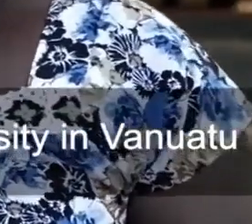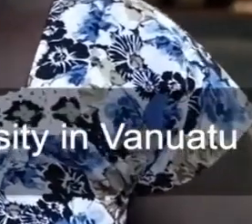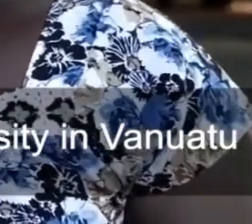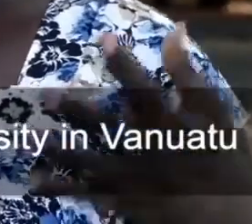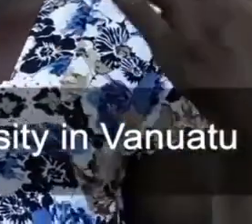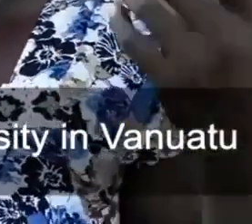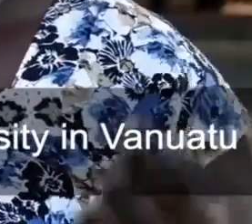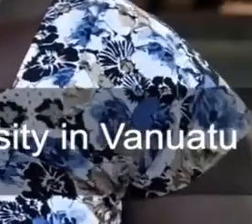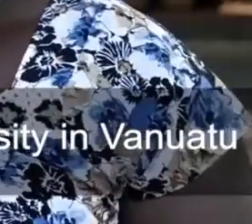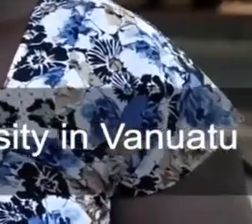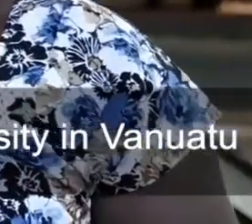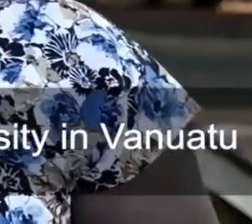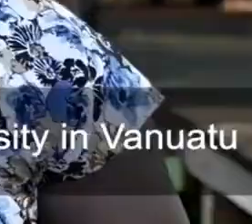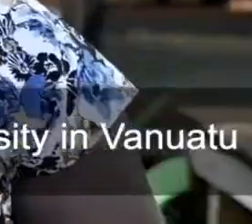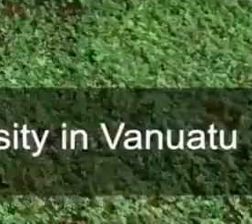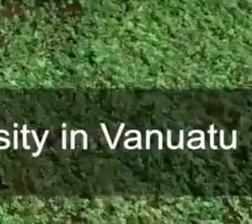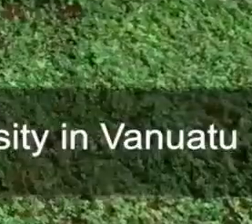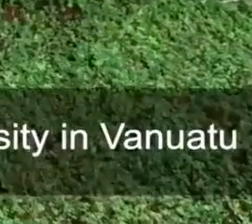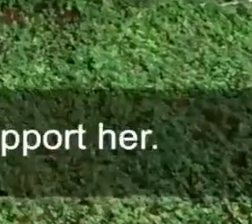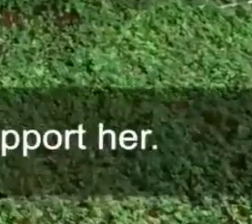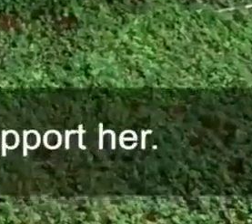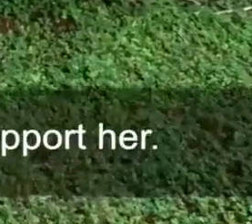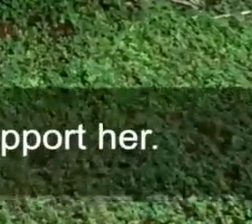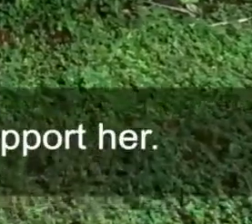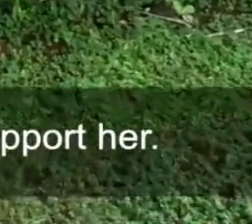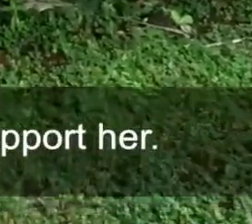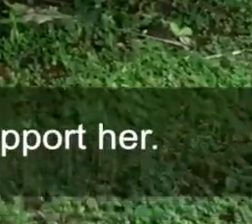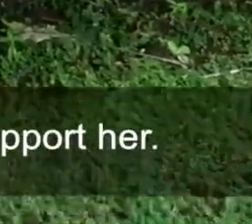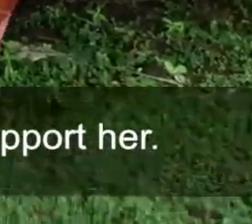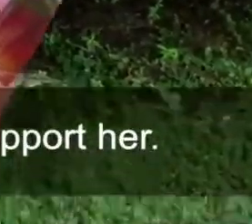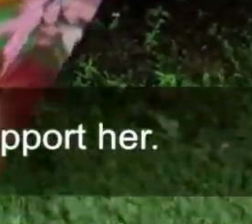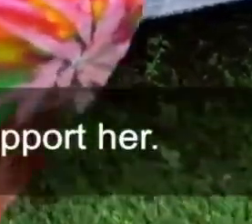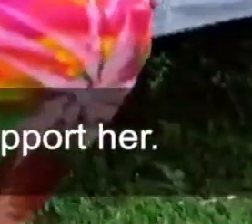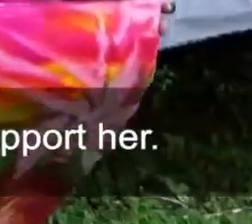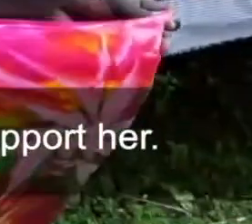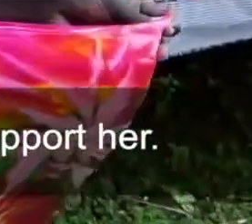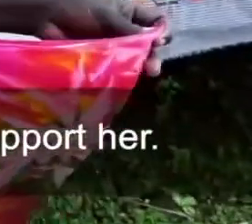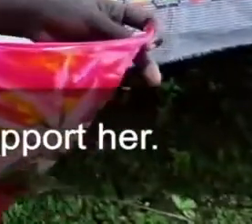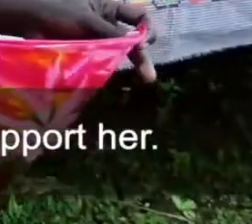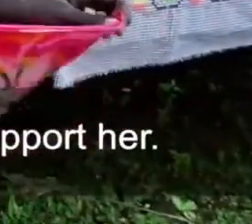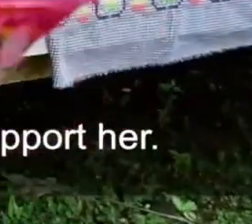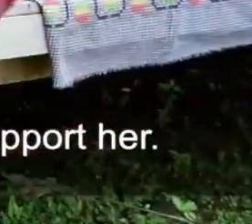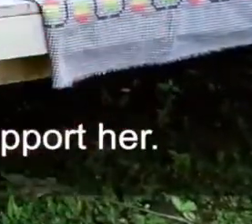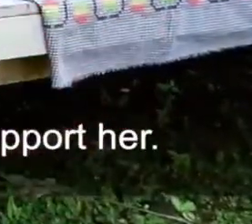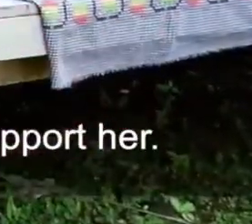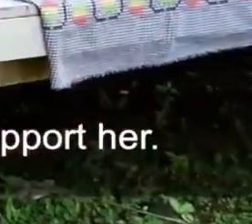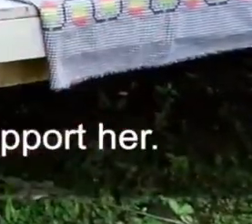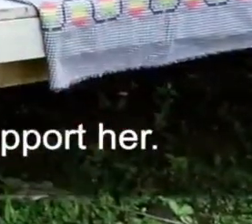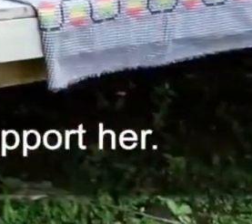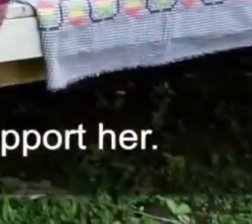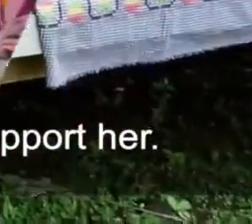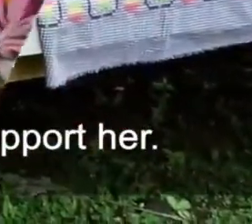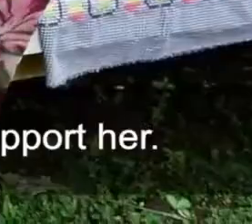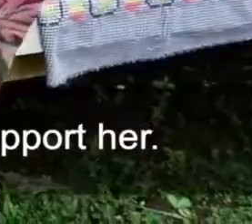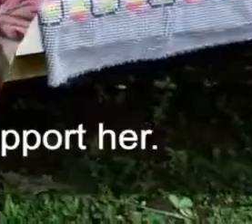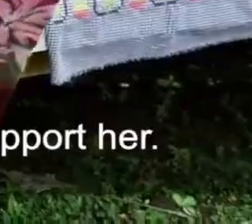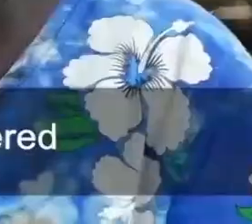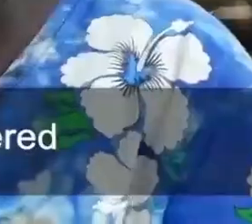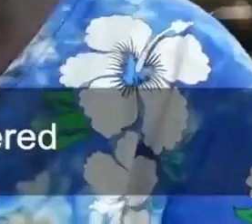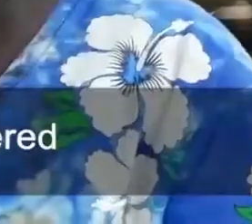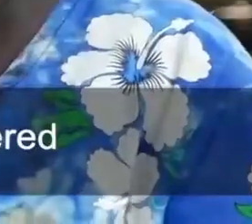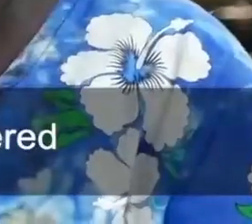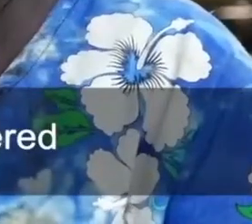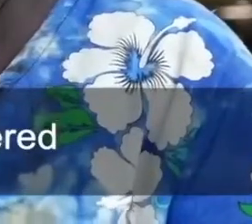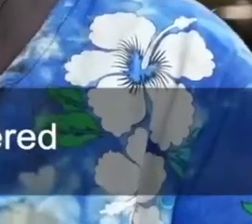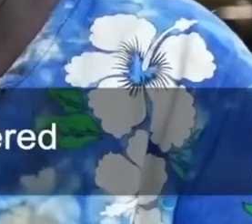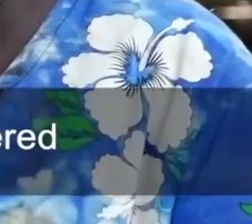make 3 years in Vanuatu. Just only for these things, I pay up the school fees. We